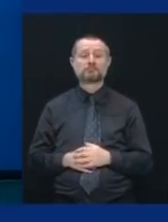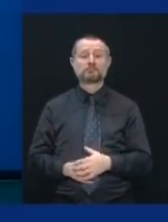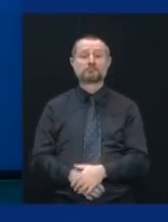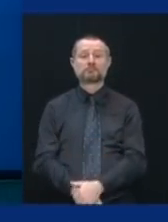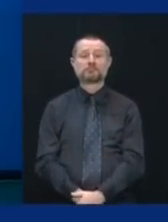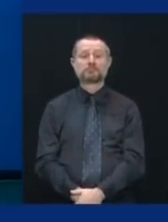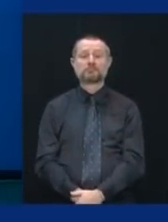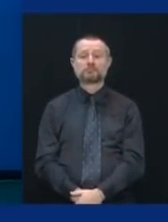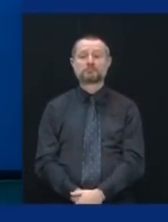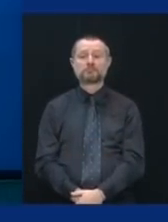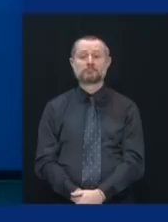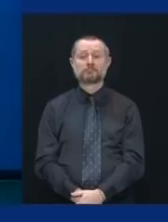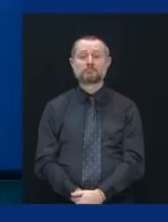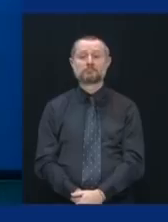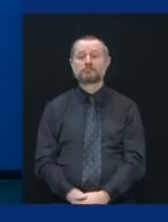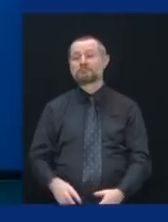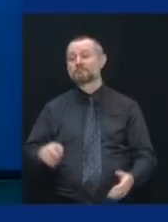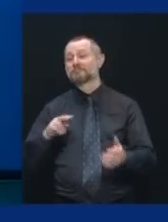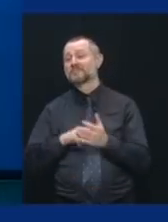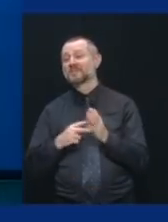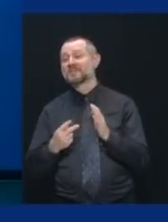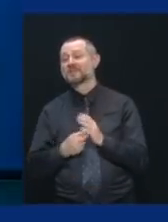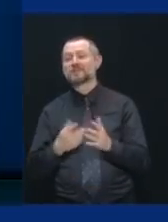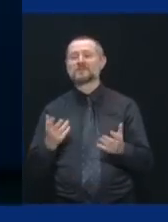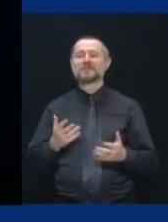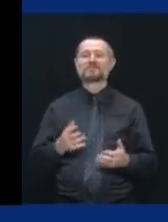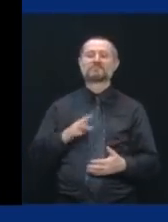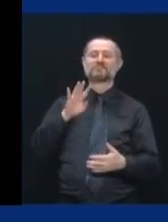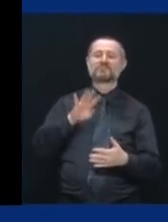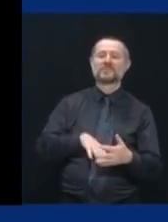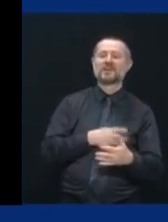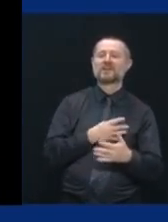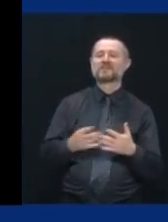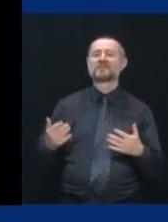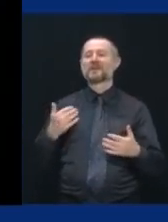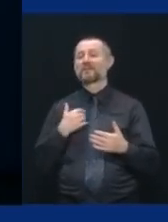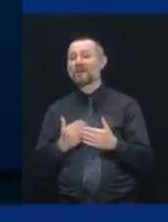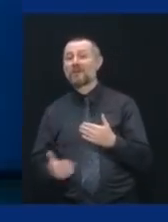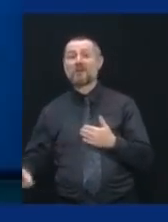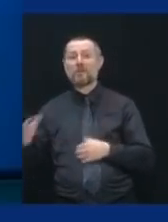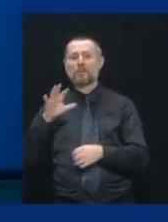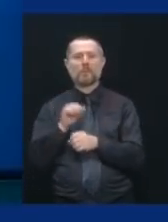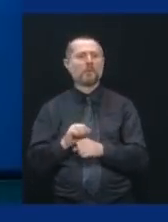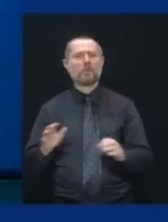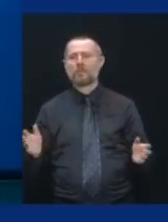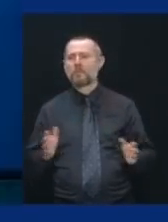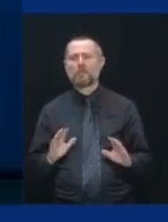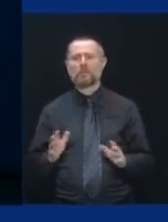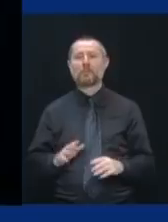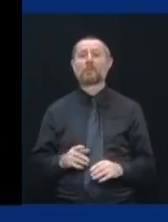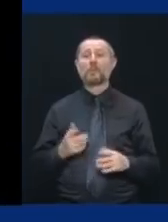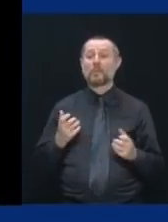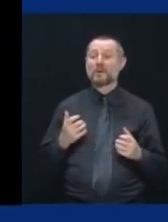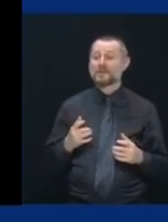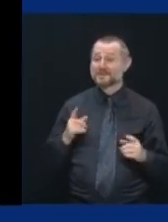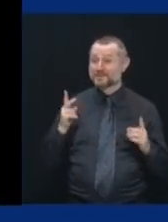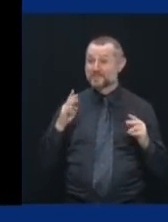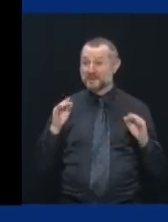be pre-scheduled and draw a crowd, because we actually don't want the crowd.